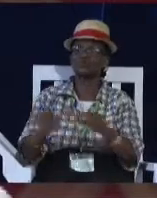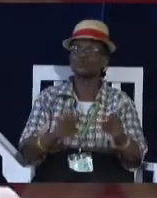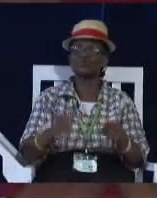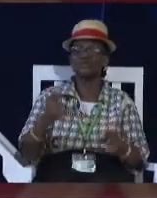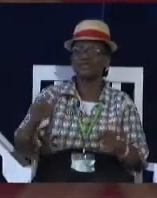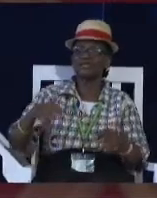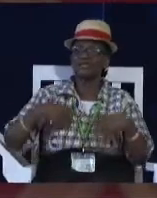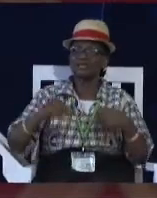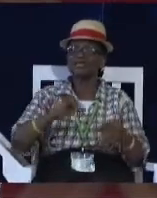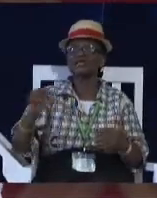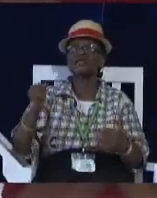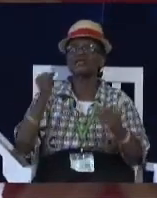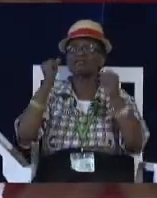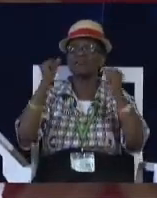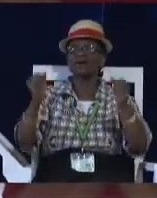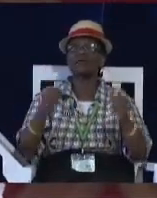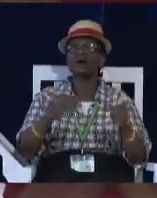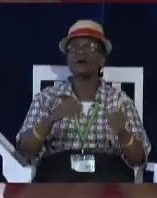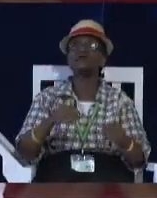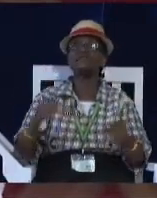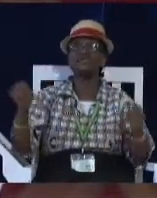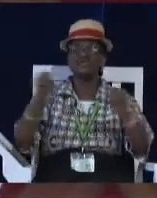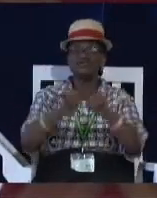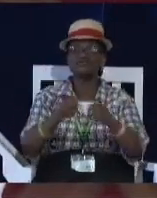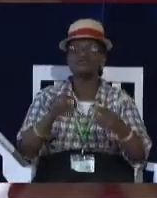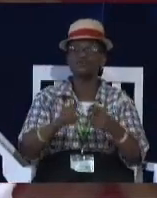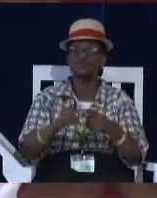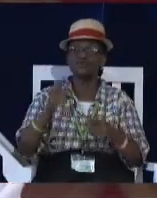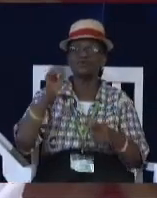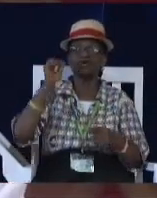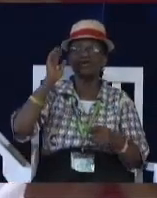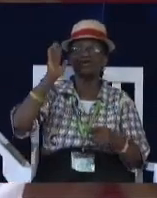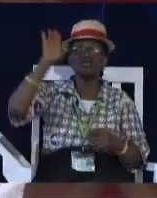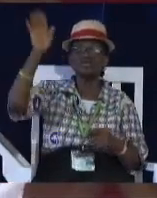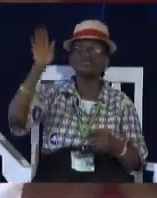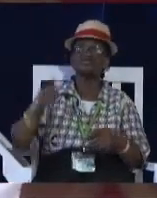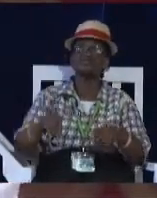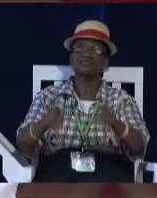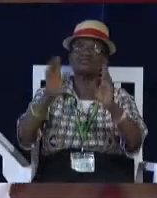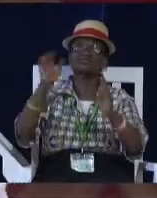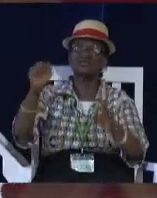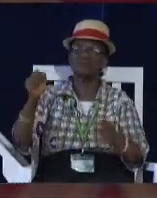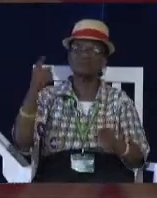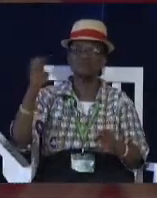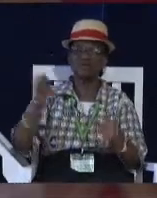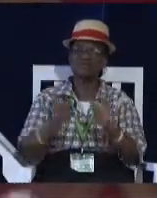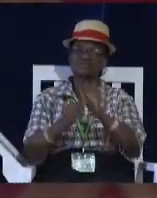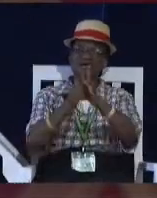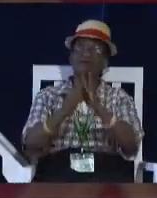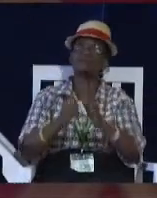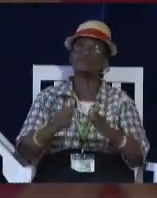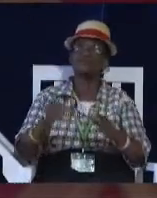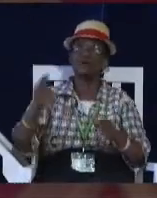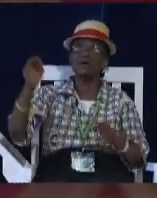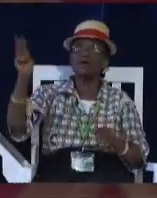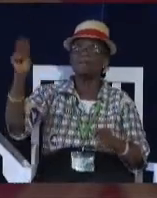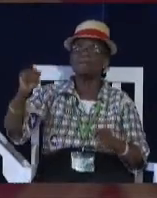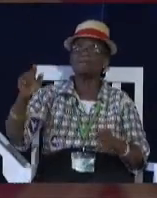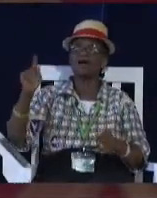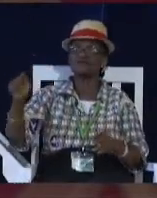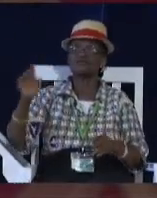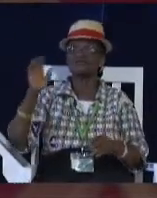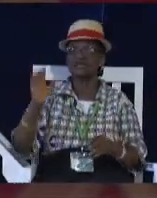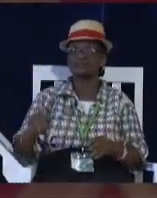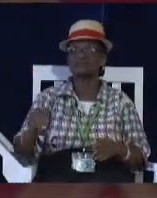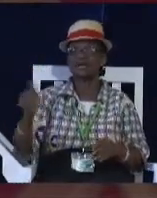to his disciples. For example, in Matthew chapter 10, from verse 5 to 8, Matthew